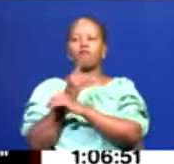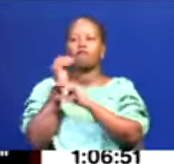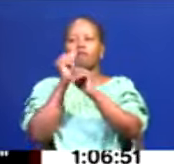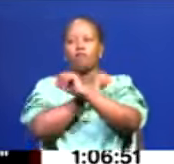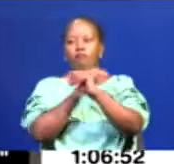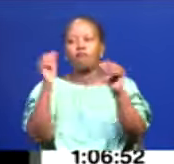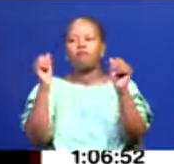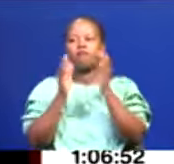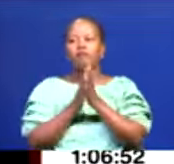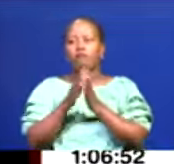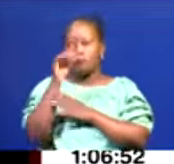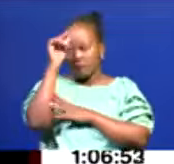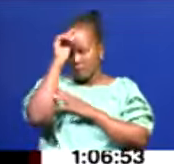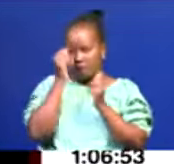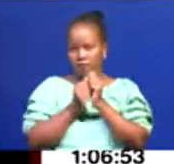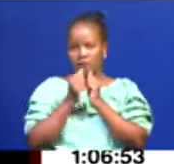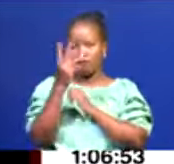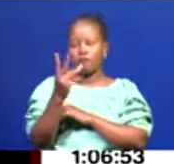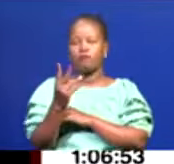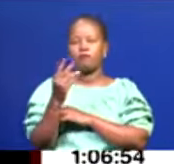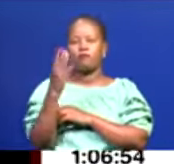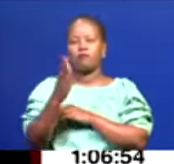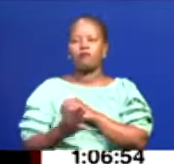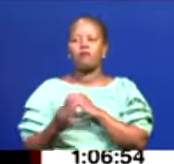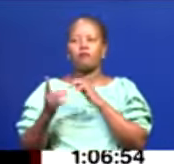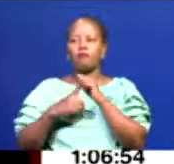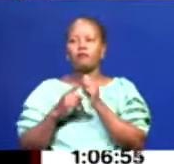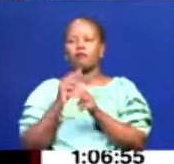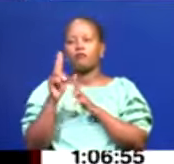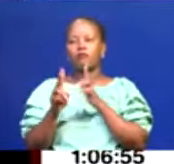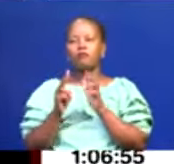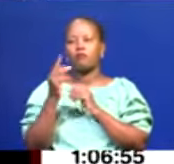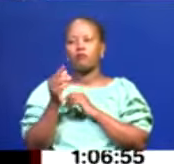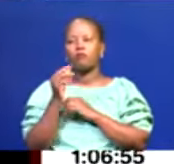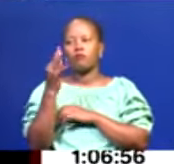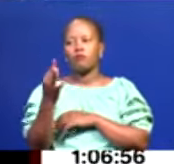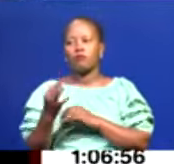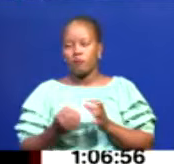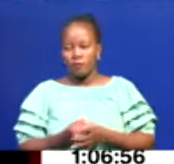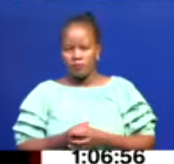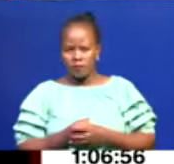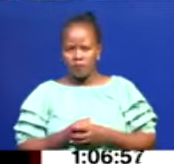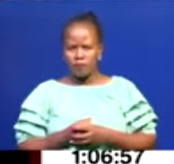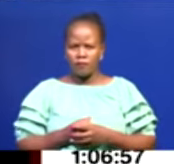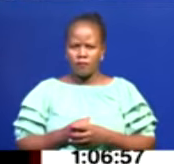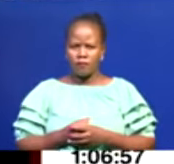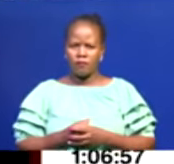on the 12th of June 2023.